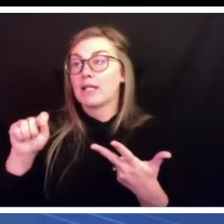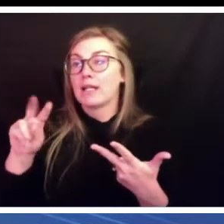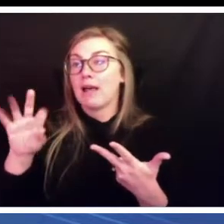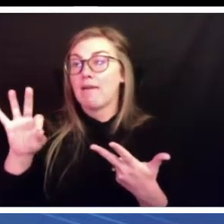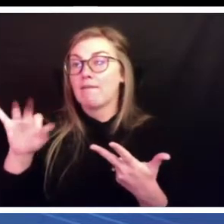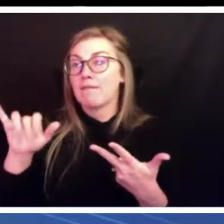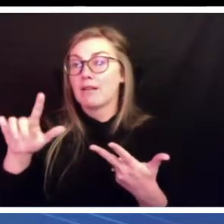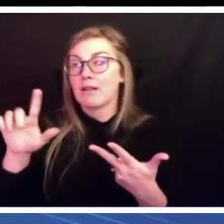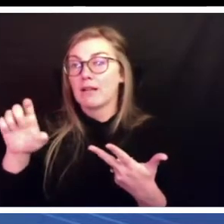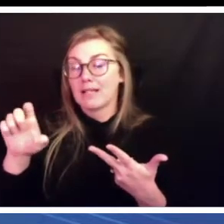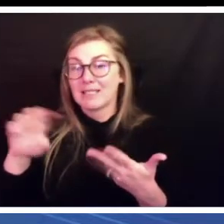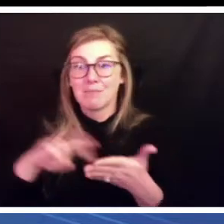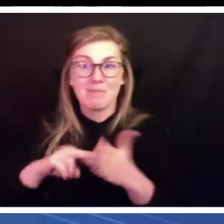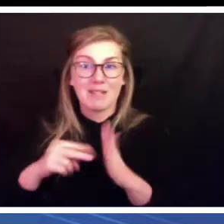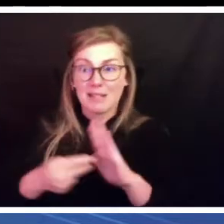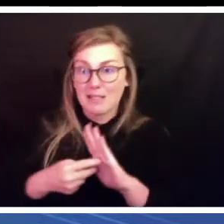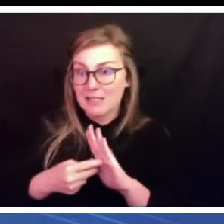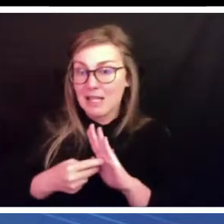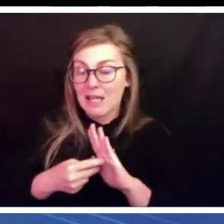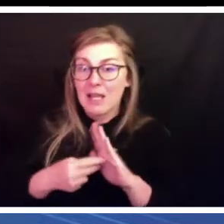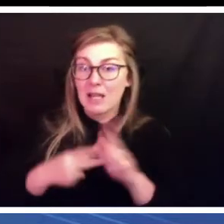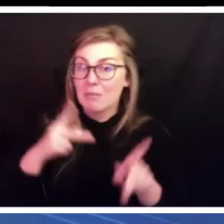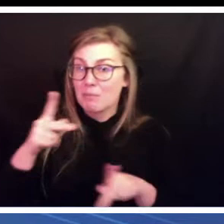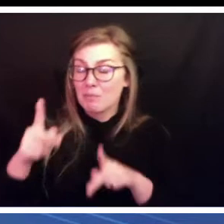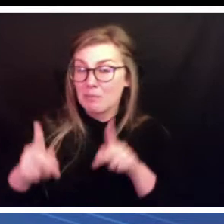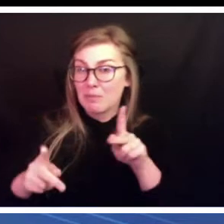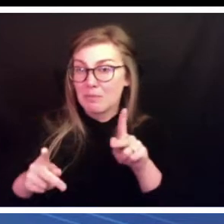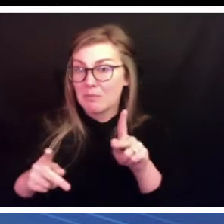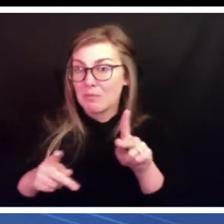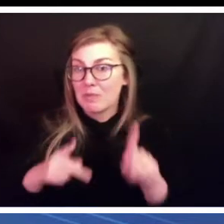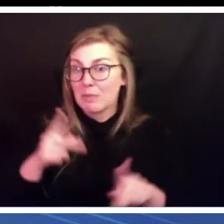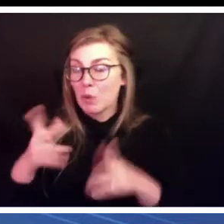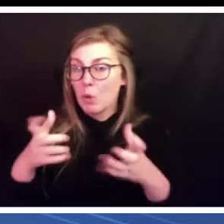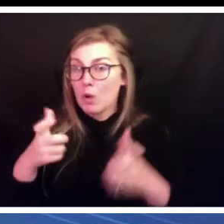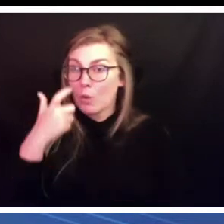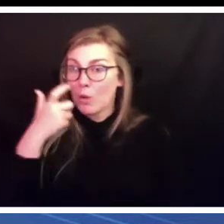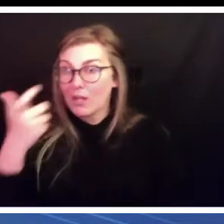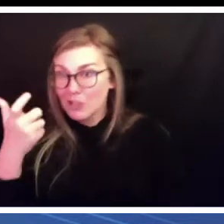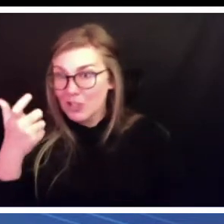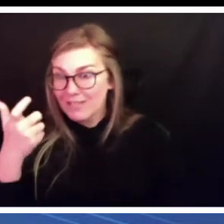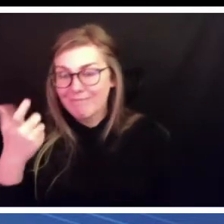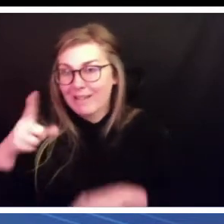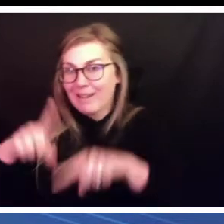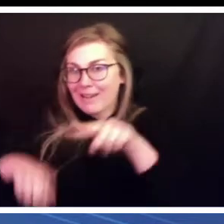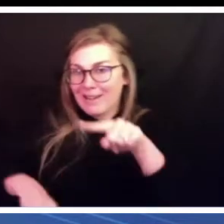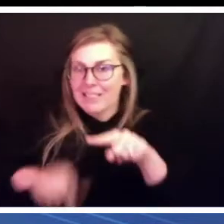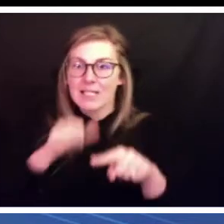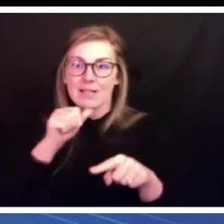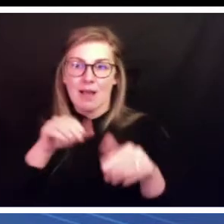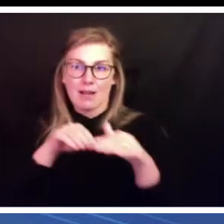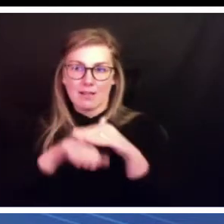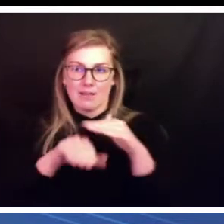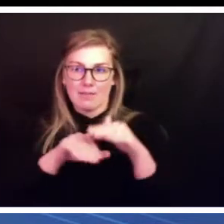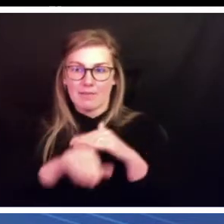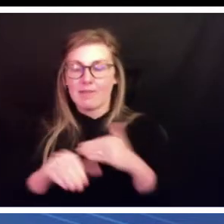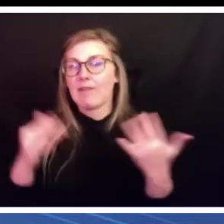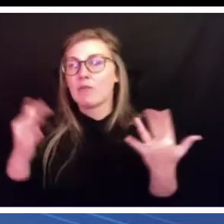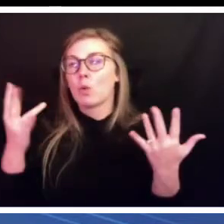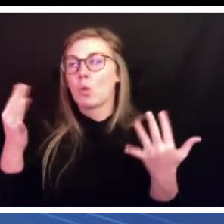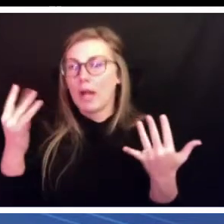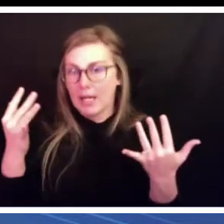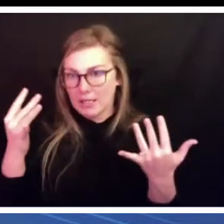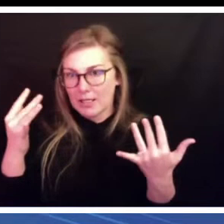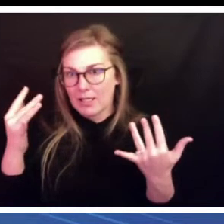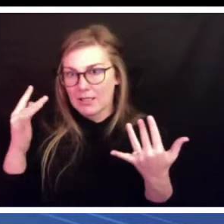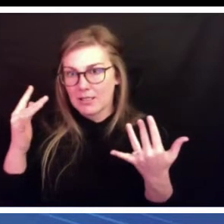so much about who will want to experience these films. They'll have to wait until it comes out on broadcast, um, and or other platforms.